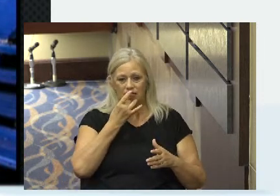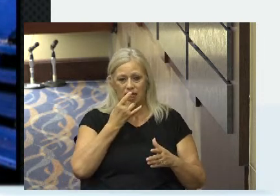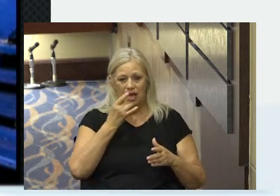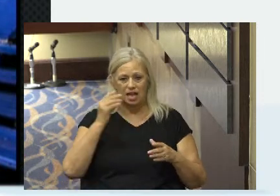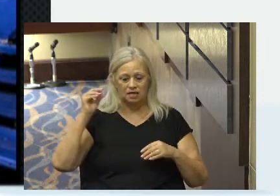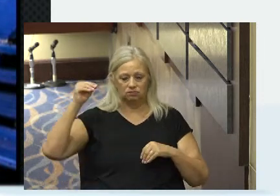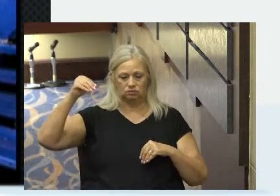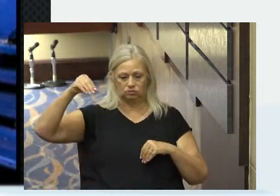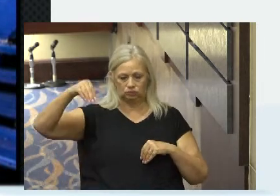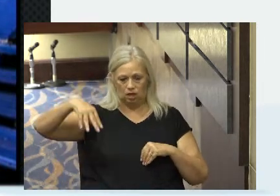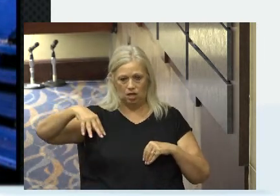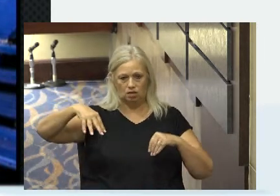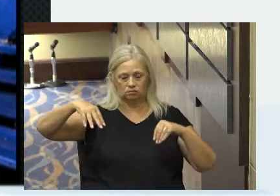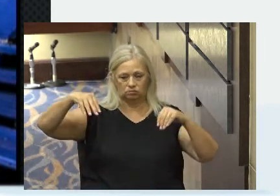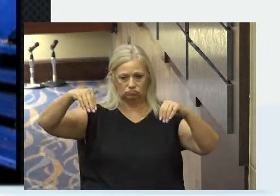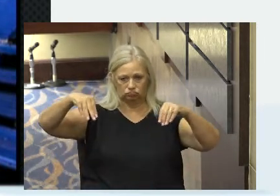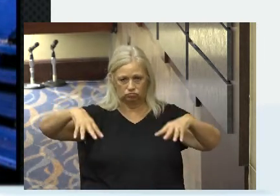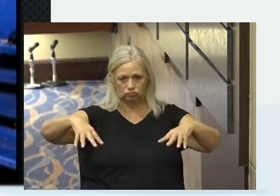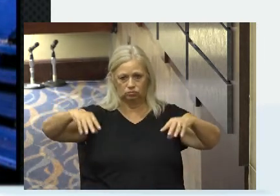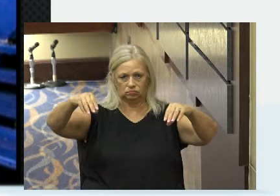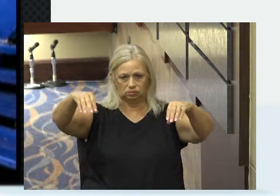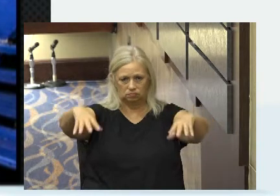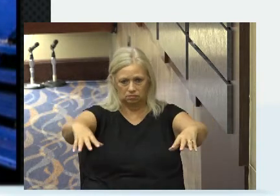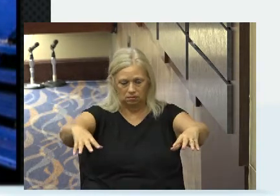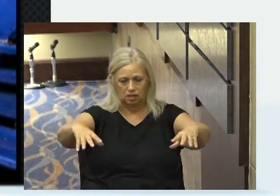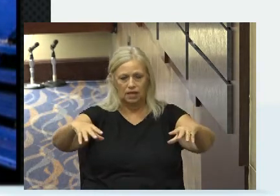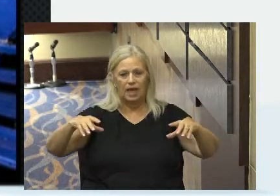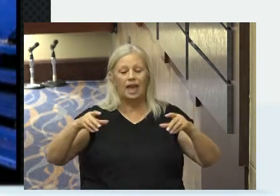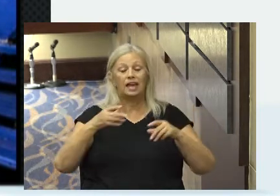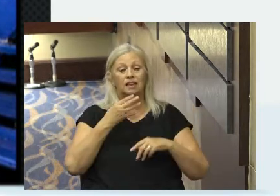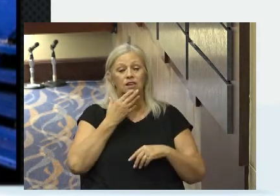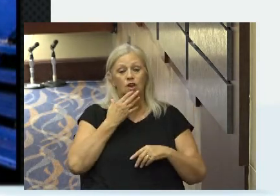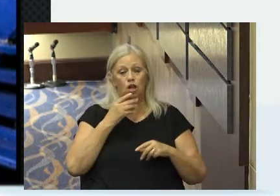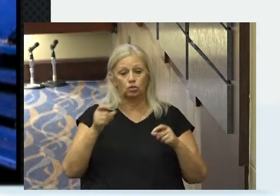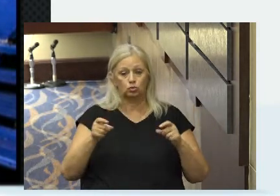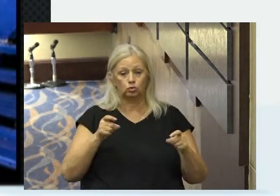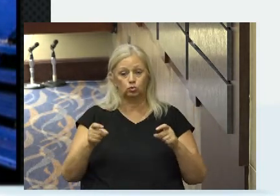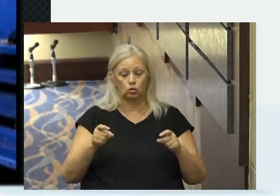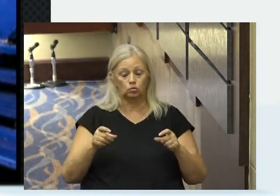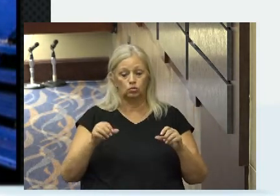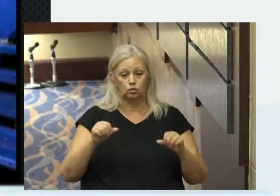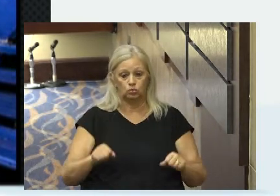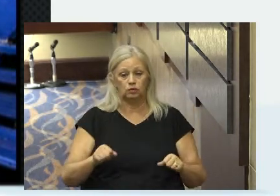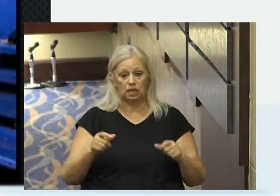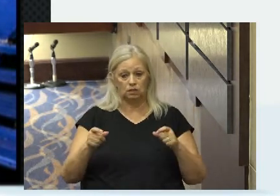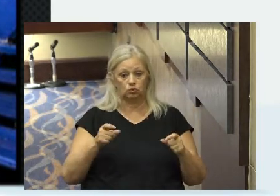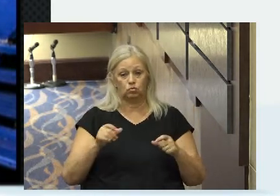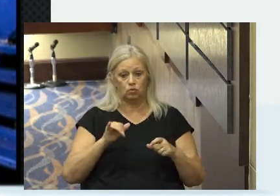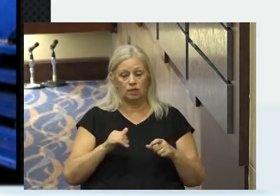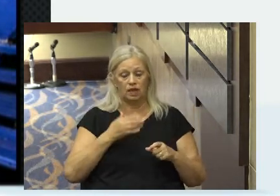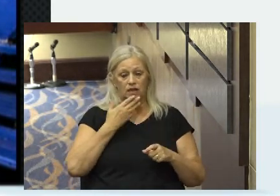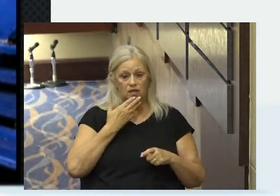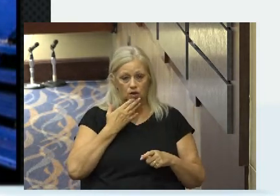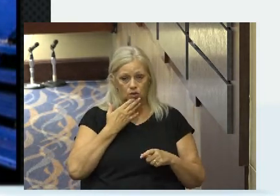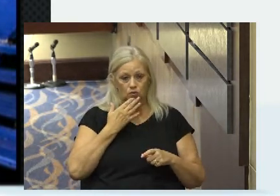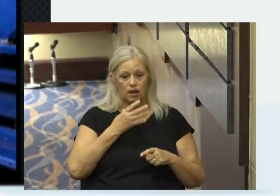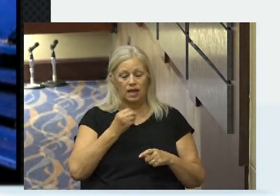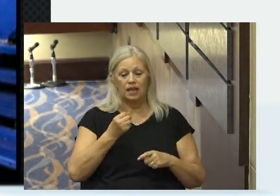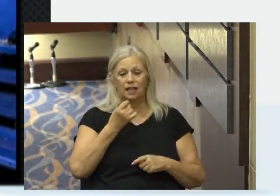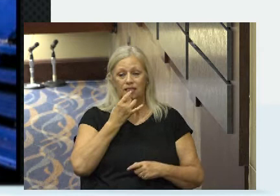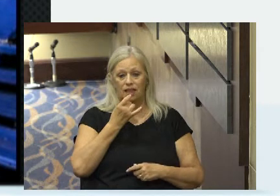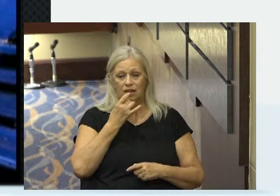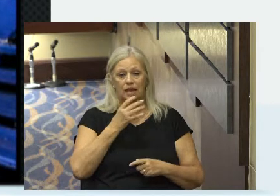having control boxes so that you could control the colors of the downlighting on the columns underneath, and you could also